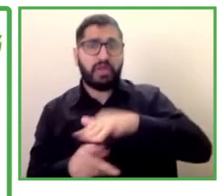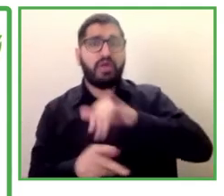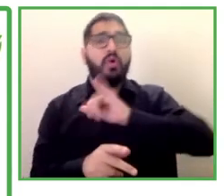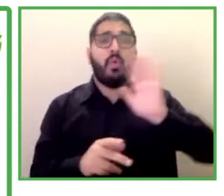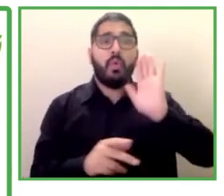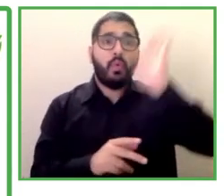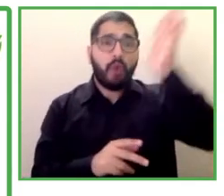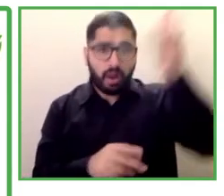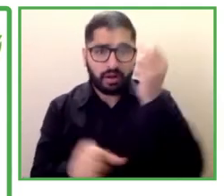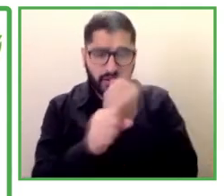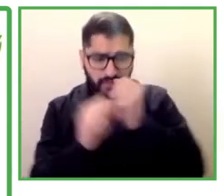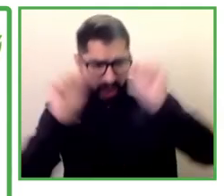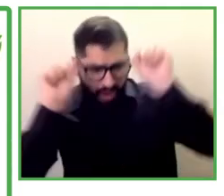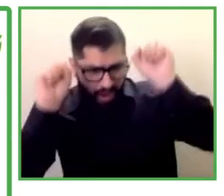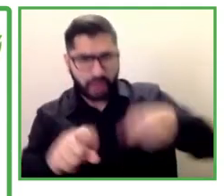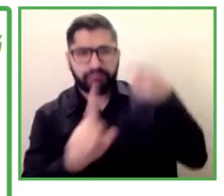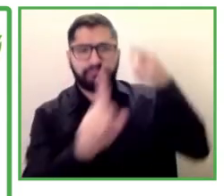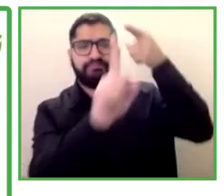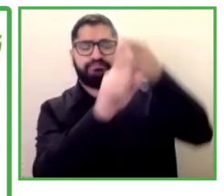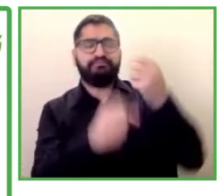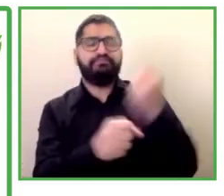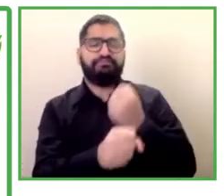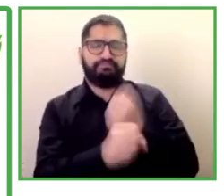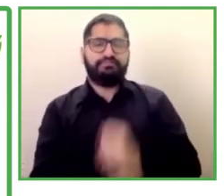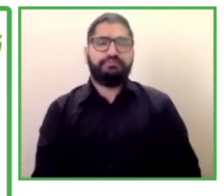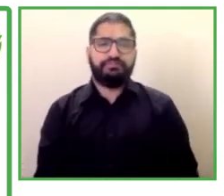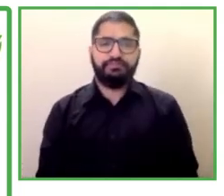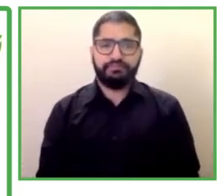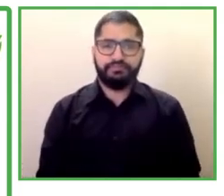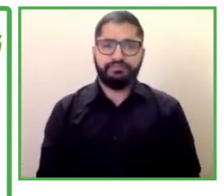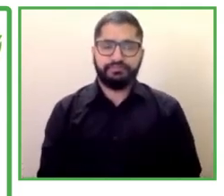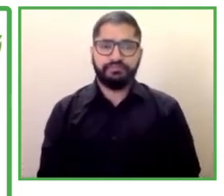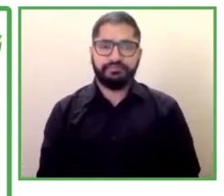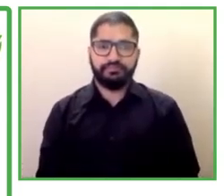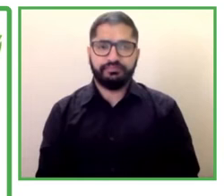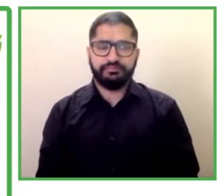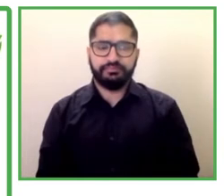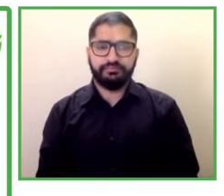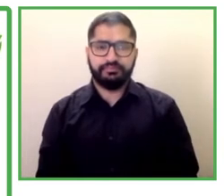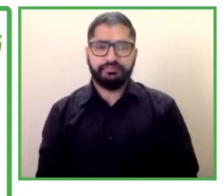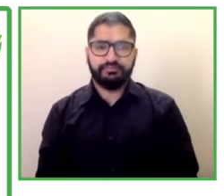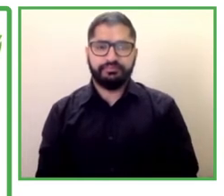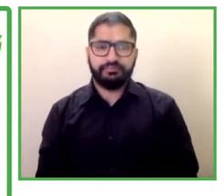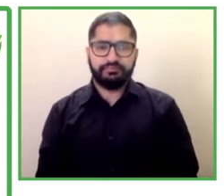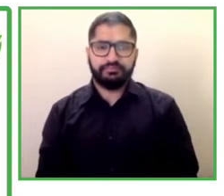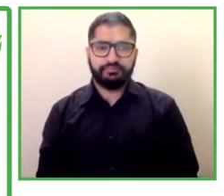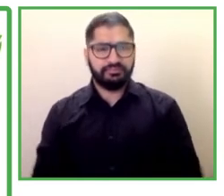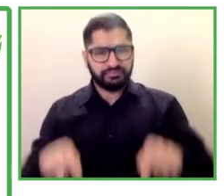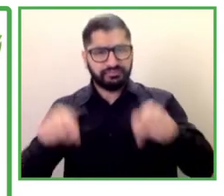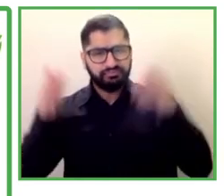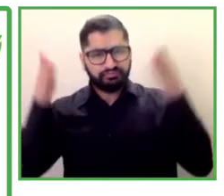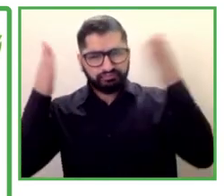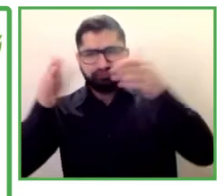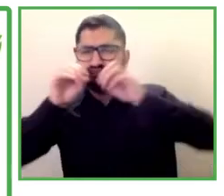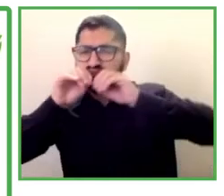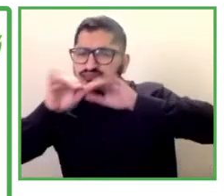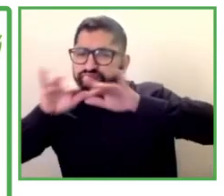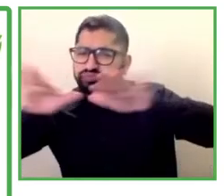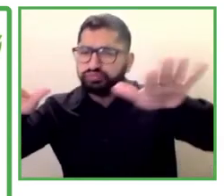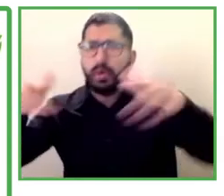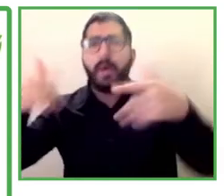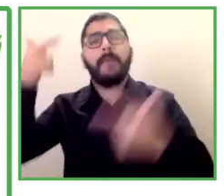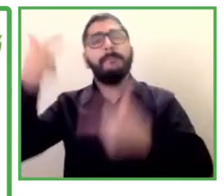It's a disability employment policy campaign, SEED, that promotes the enactment of